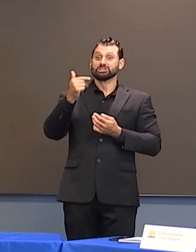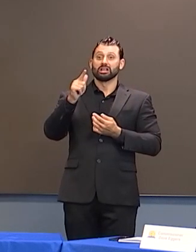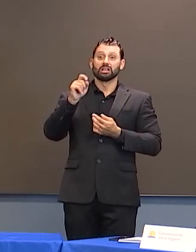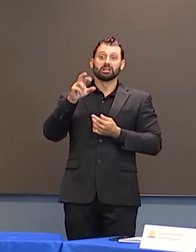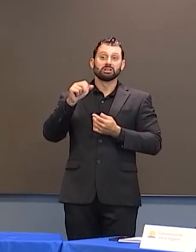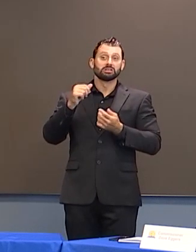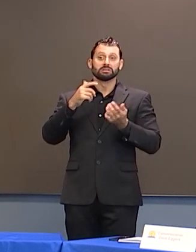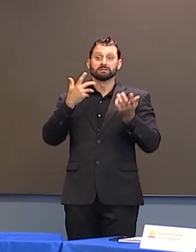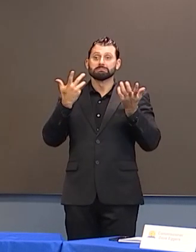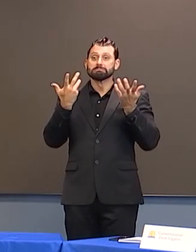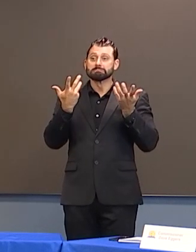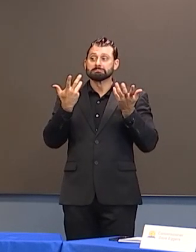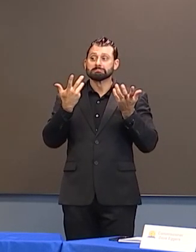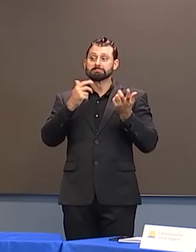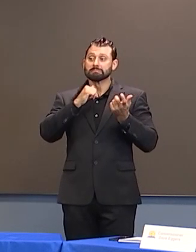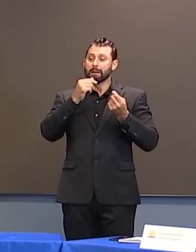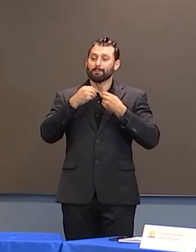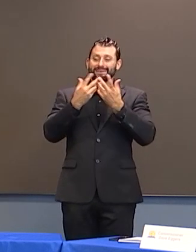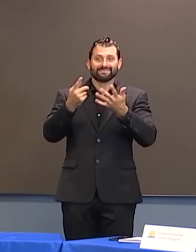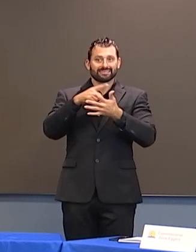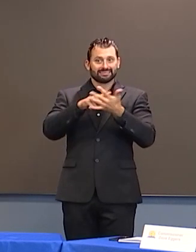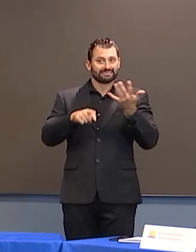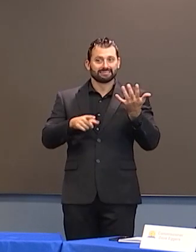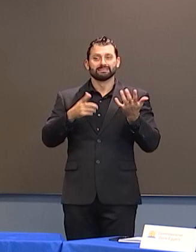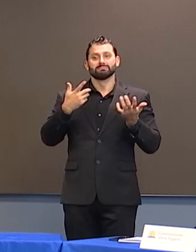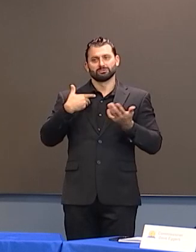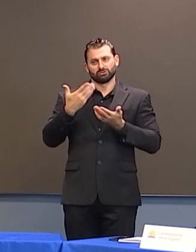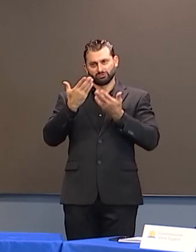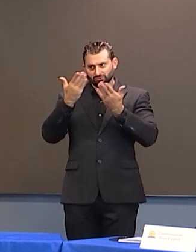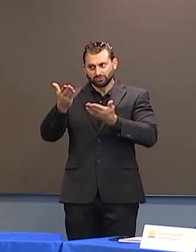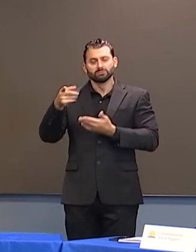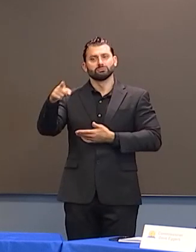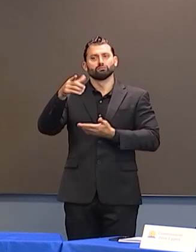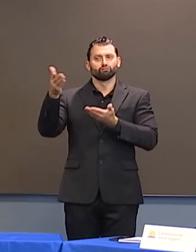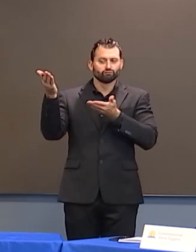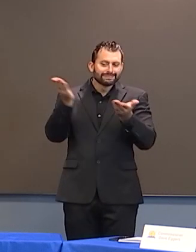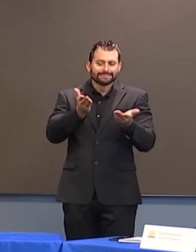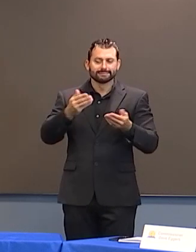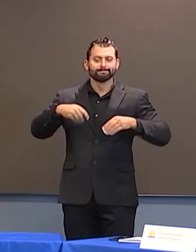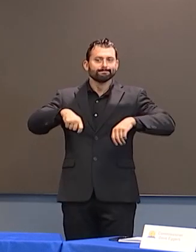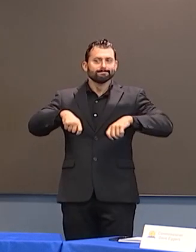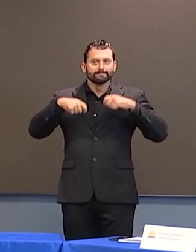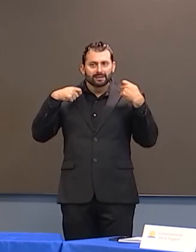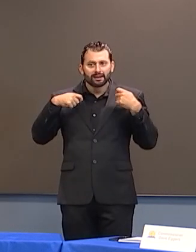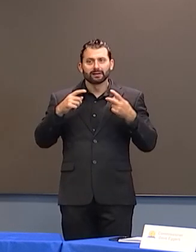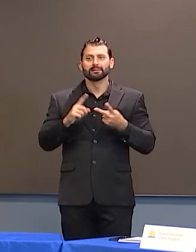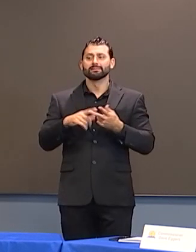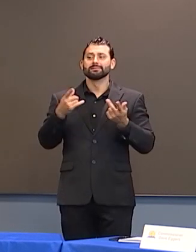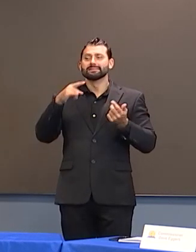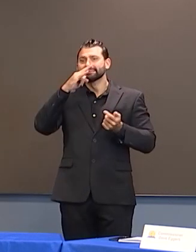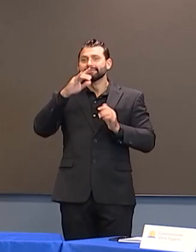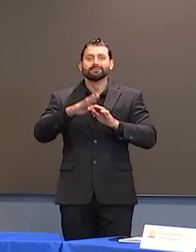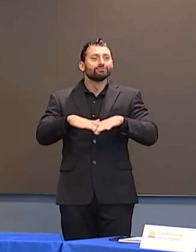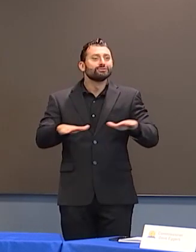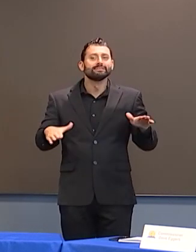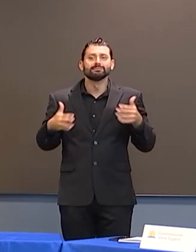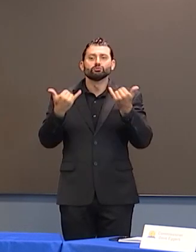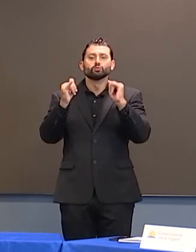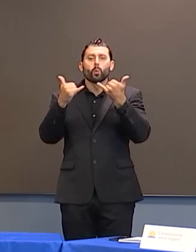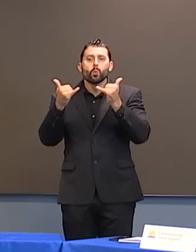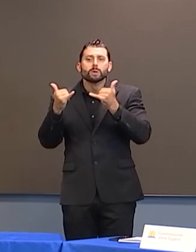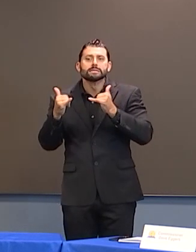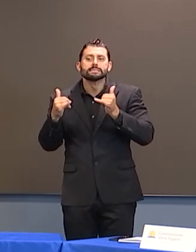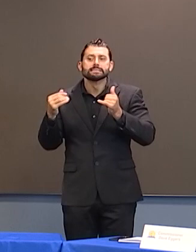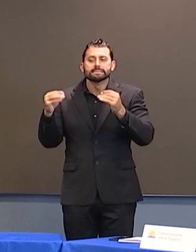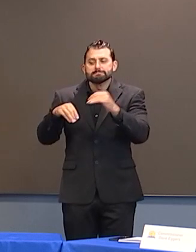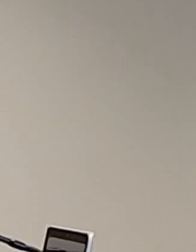on or you know toys for children or whatever um that they know that they need to bring those things that we don't do the carts and